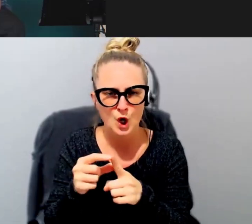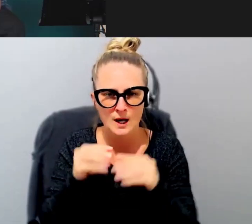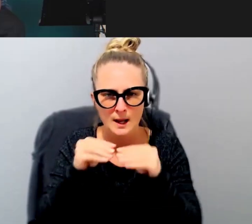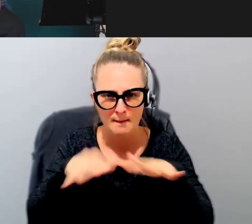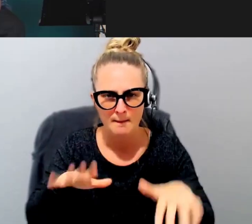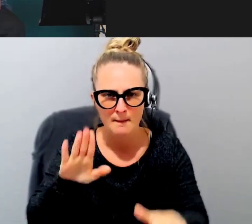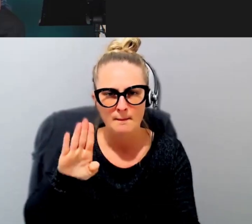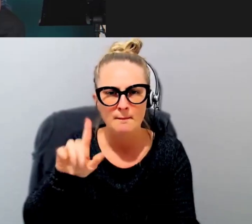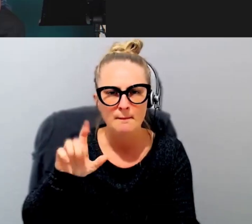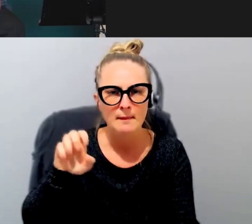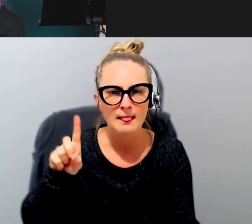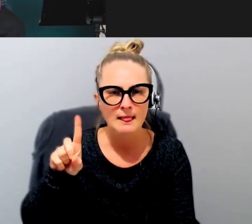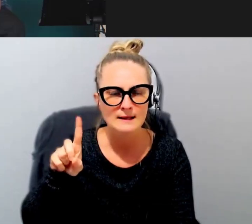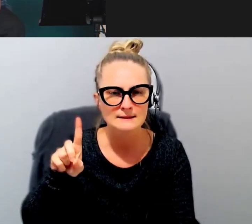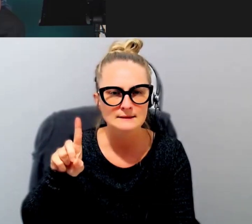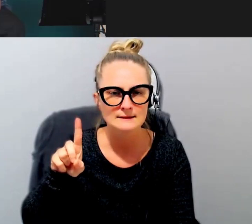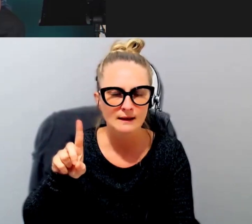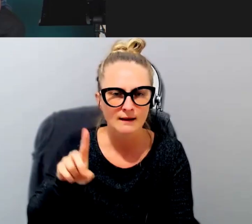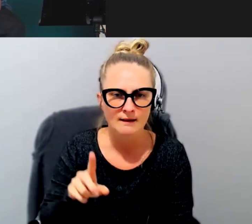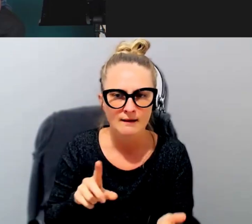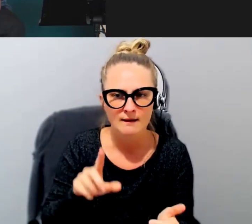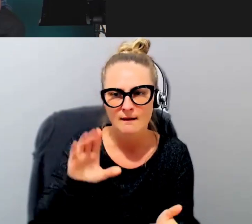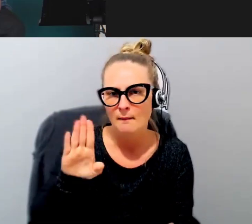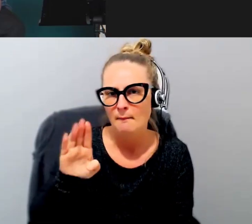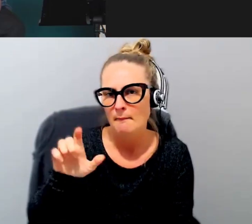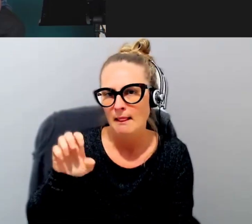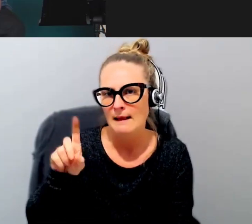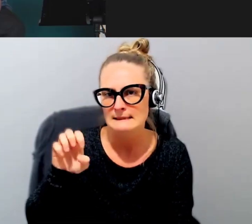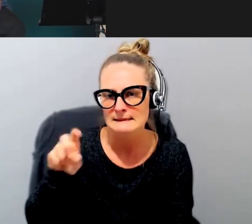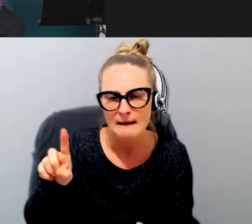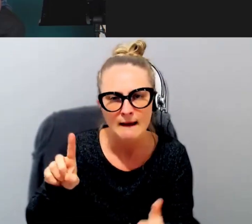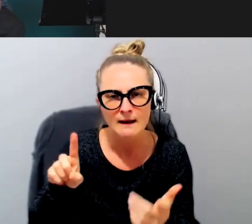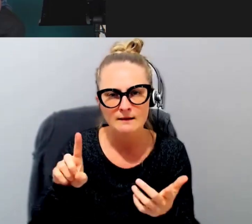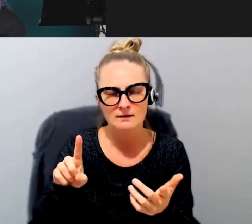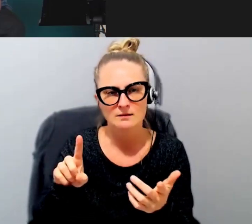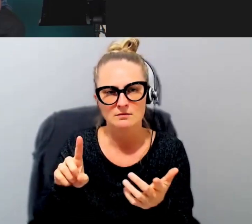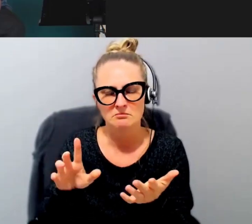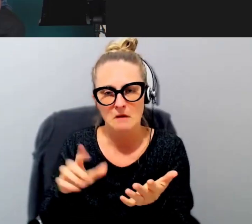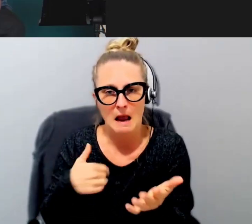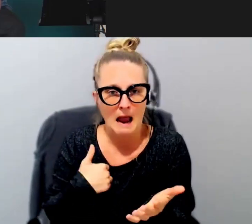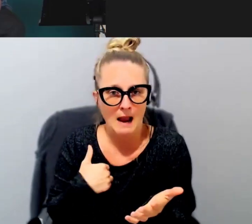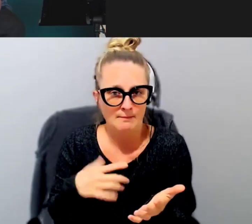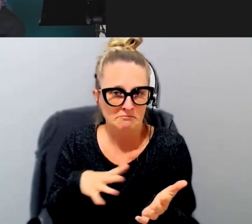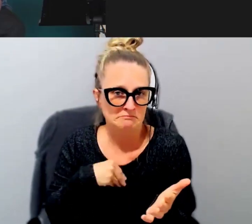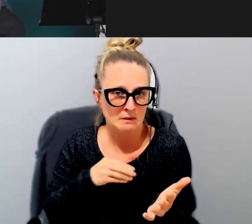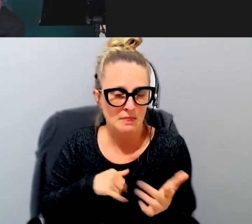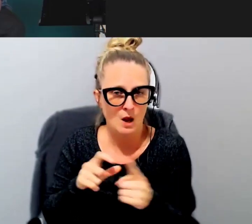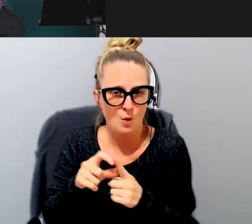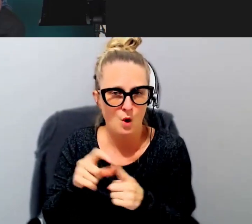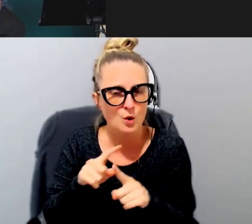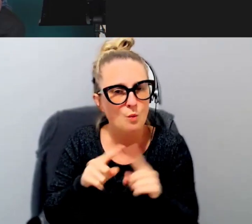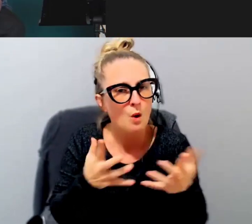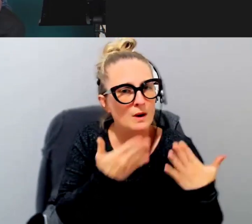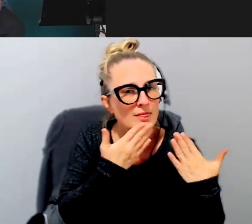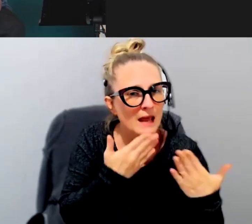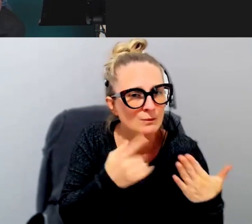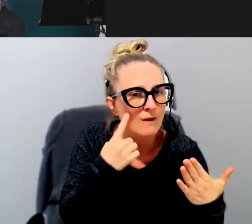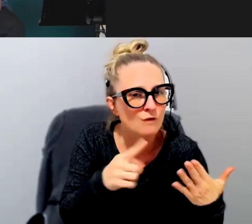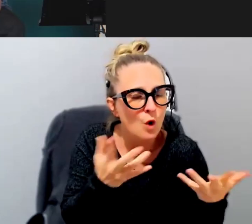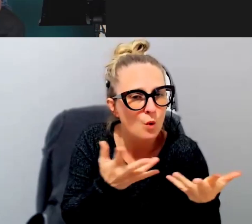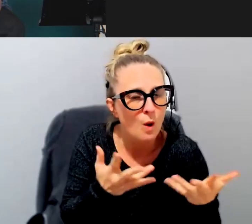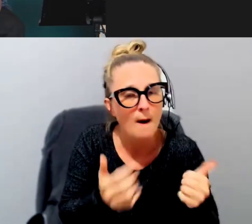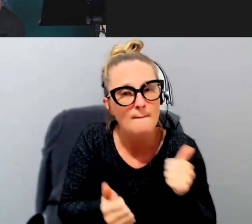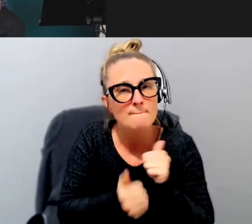Again, want to kind of define it. But what are we thankful for? most Jews, when they're lighting that